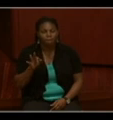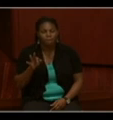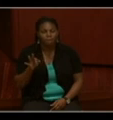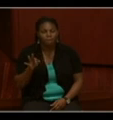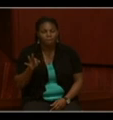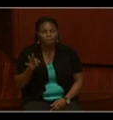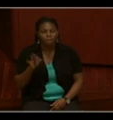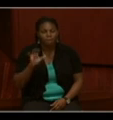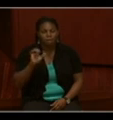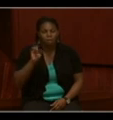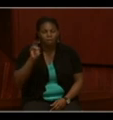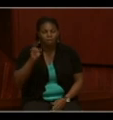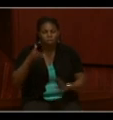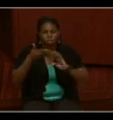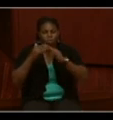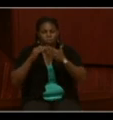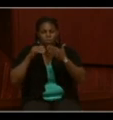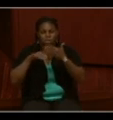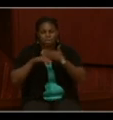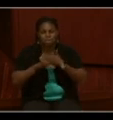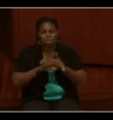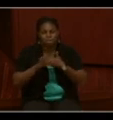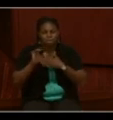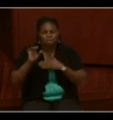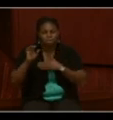community in Seattle post-fire in